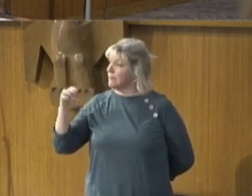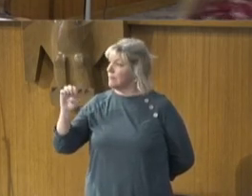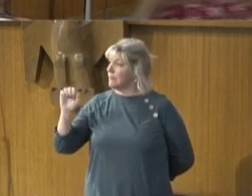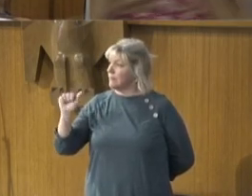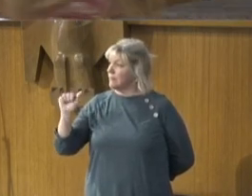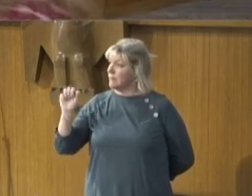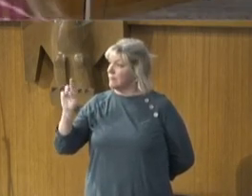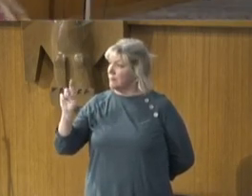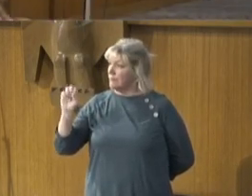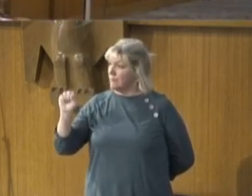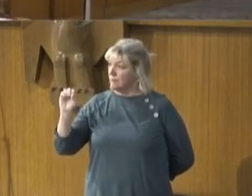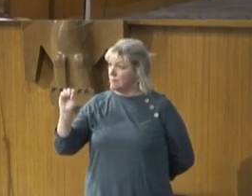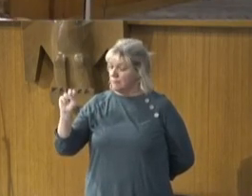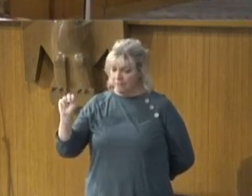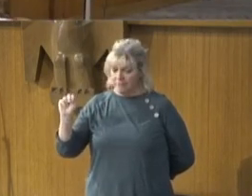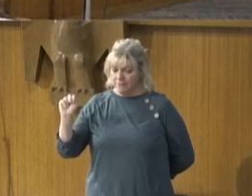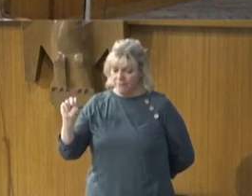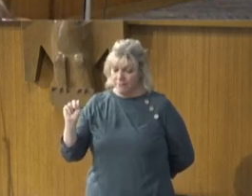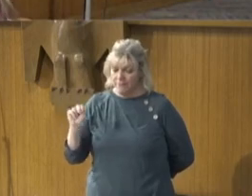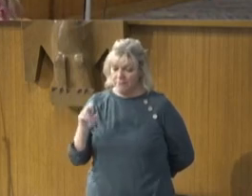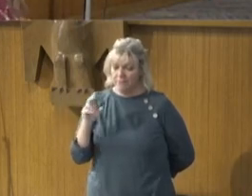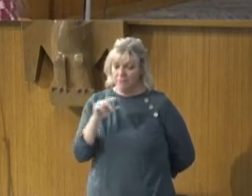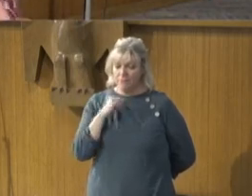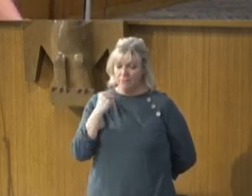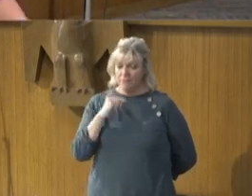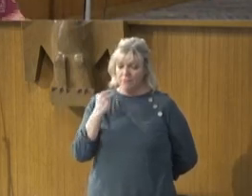Wayne Hall Pearson.